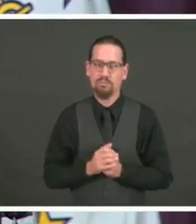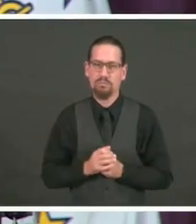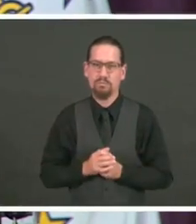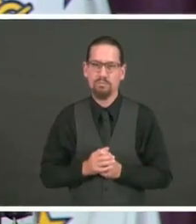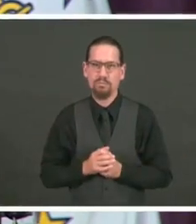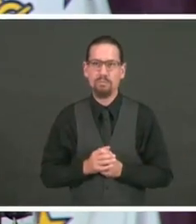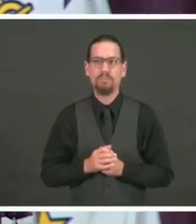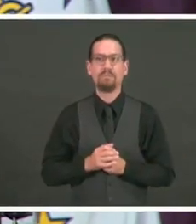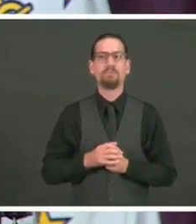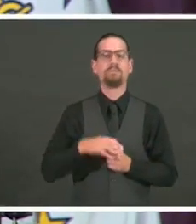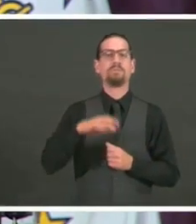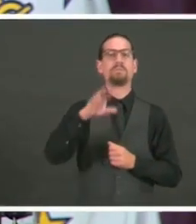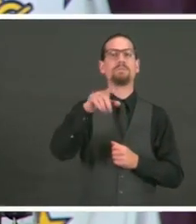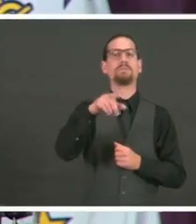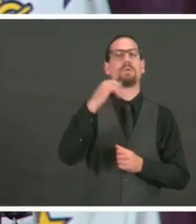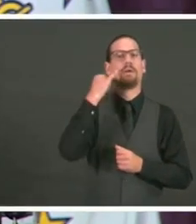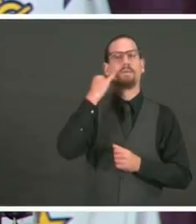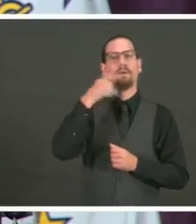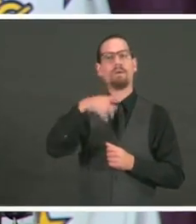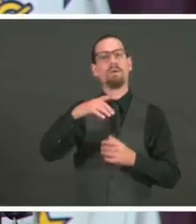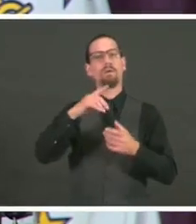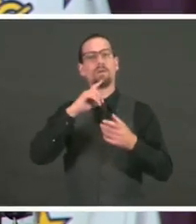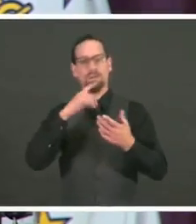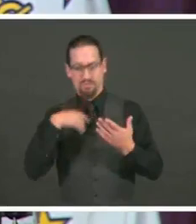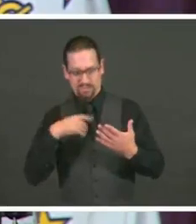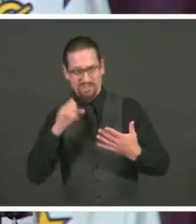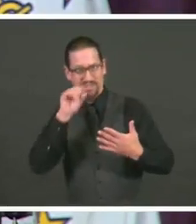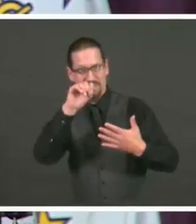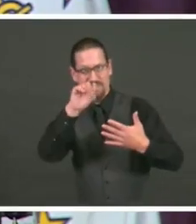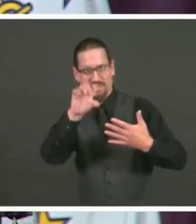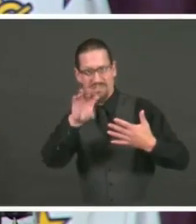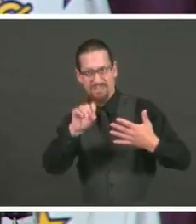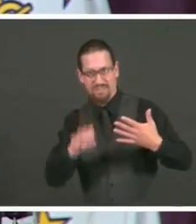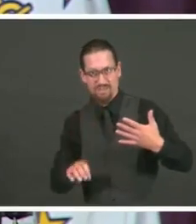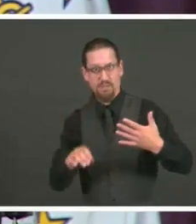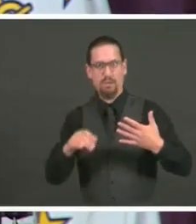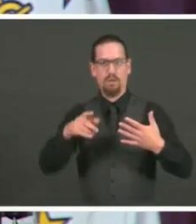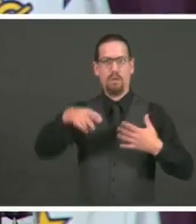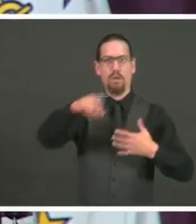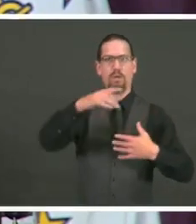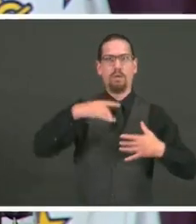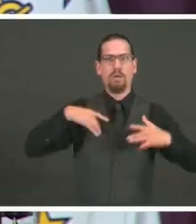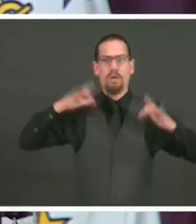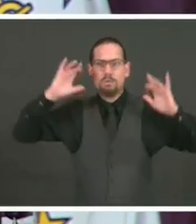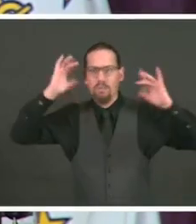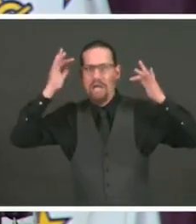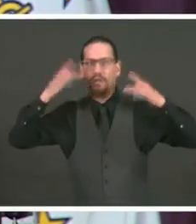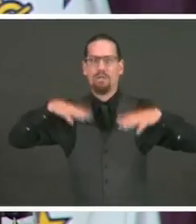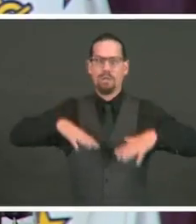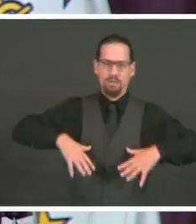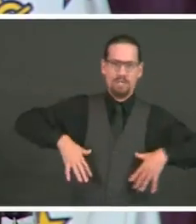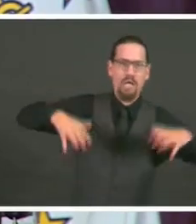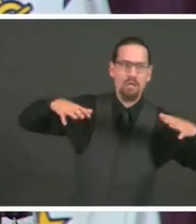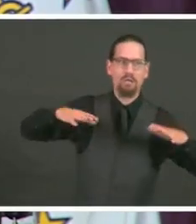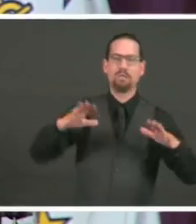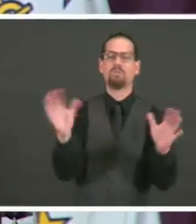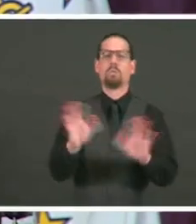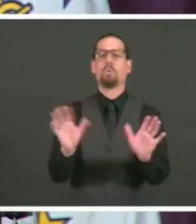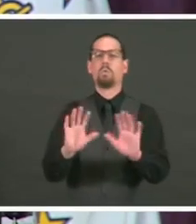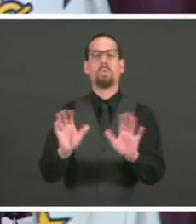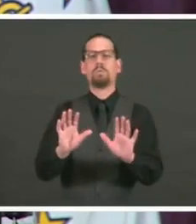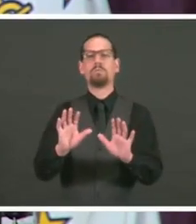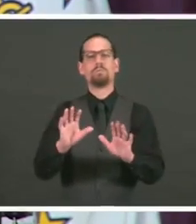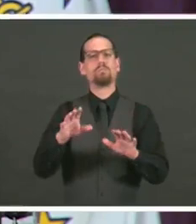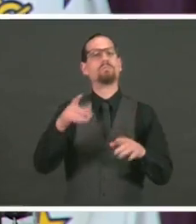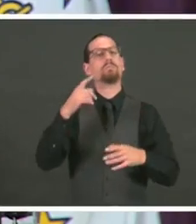for alarm. And we're going to go through the data, and the doctor will go through the data. Our percent positive rate